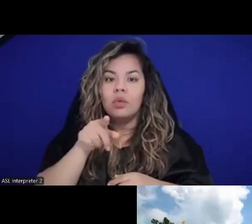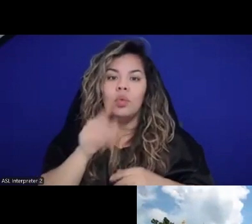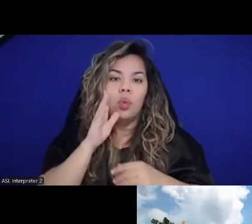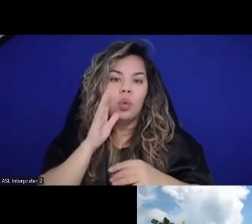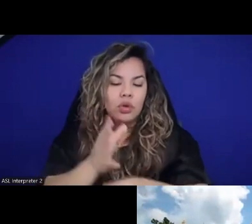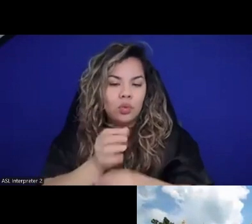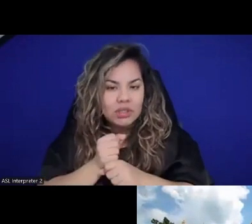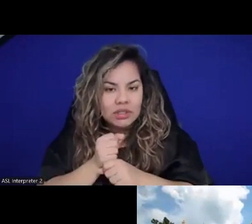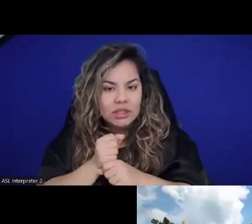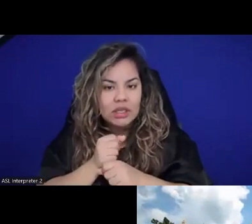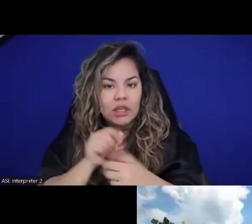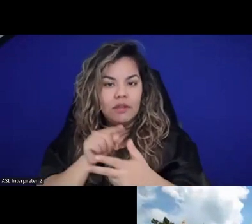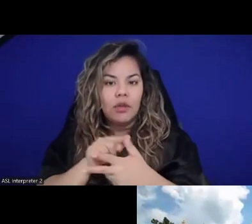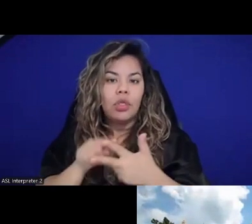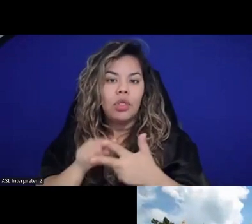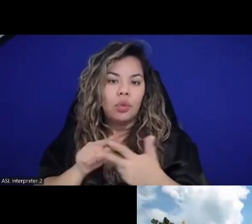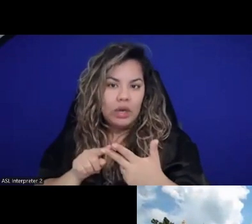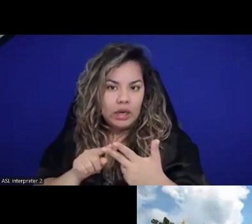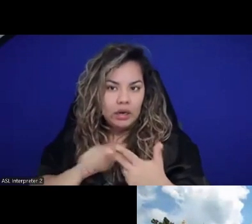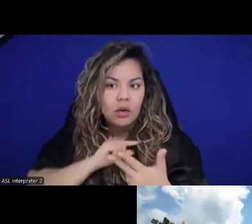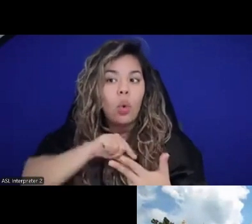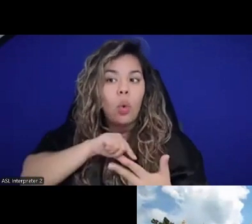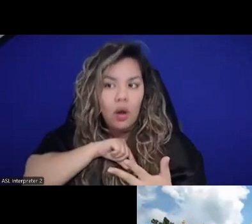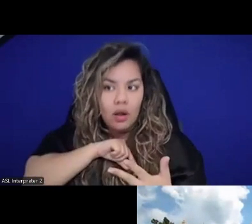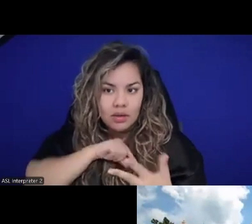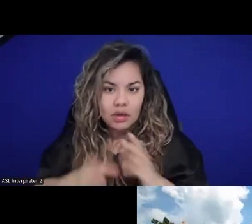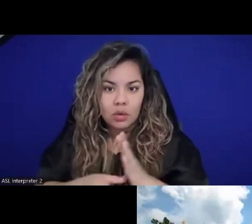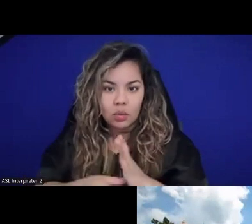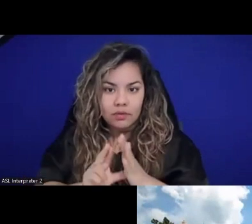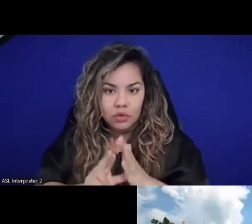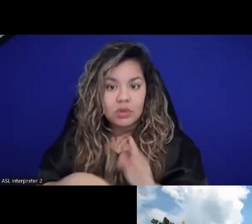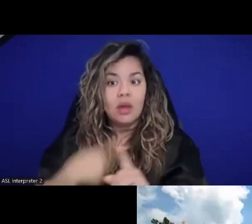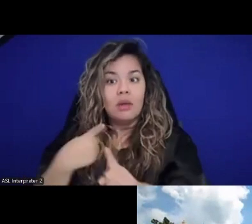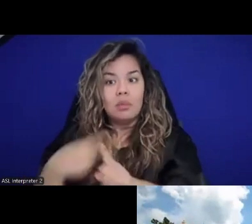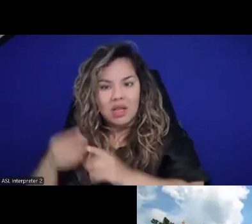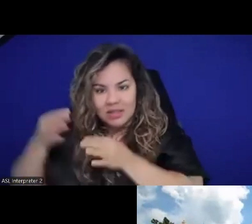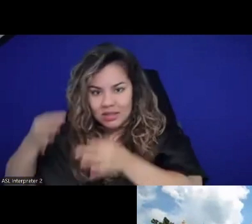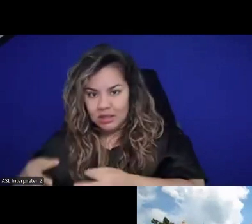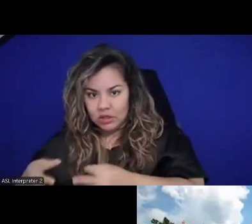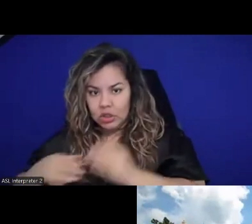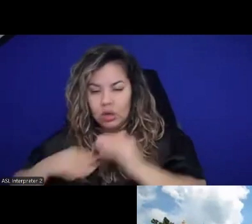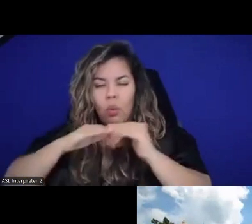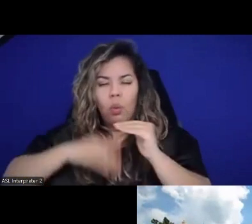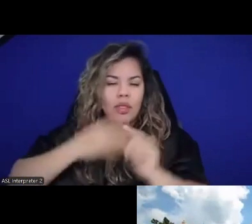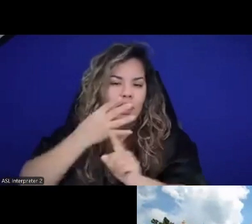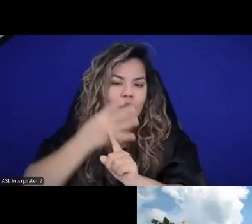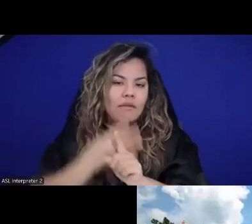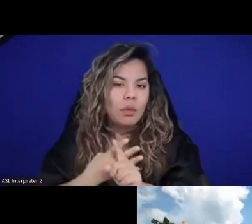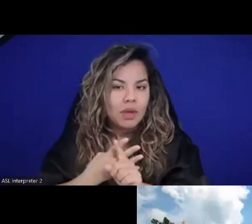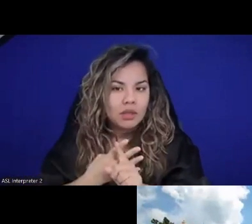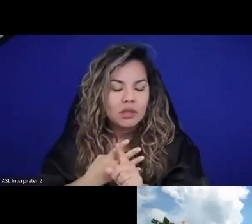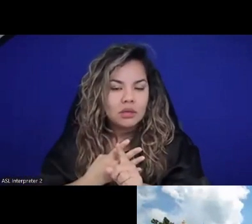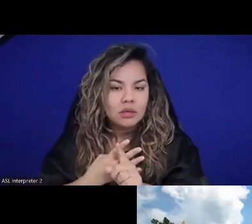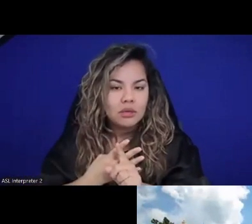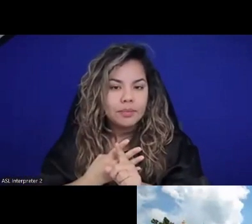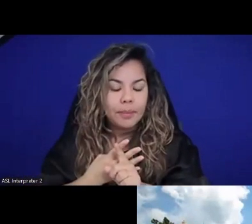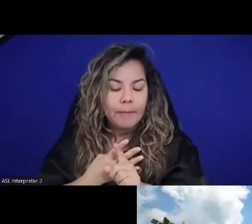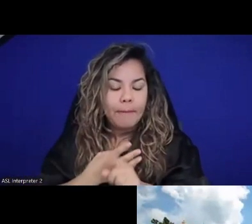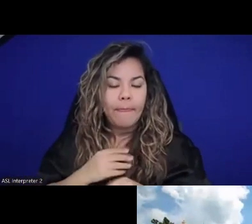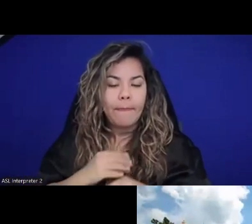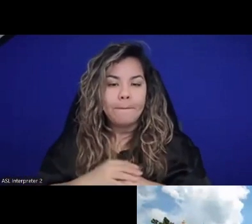the 3 quality reviews and the decision within 4 months. If